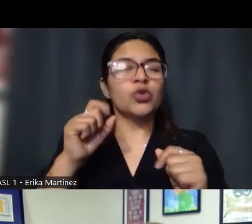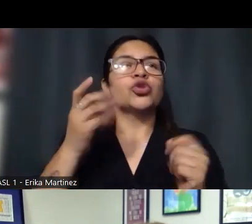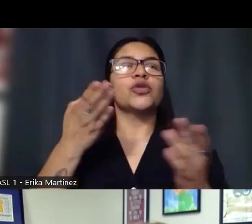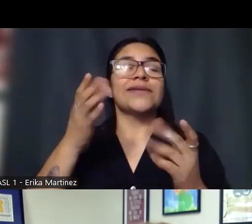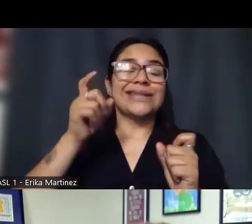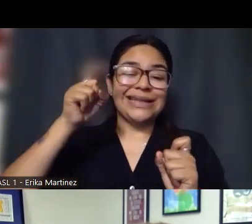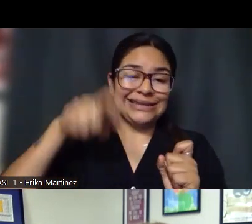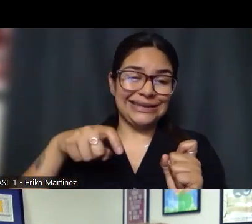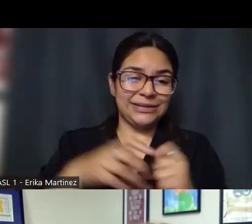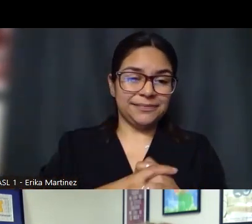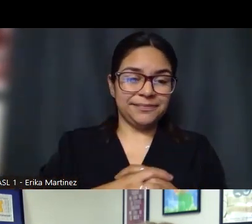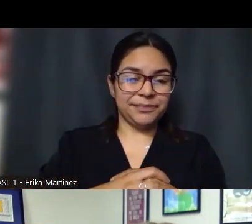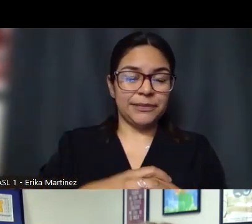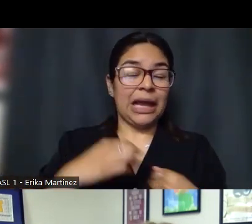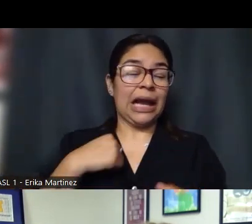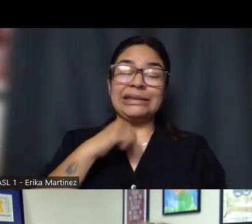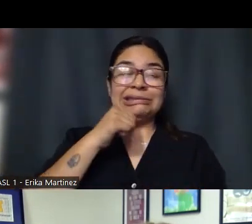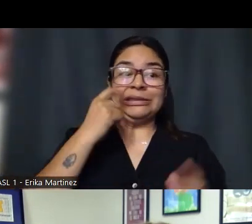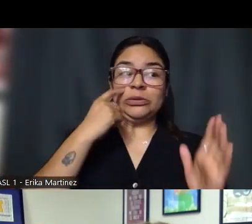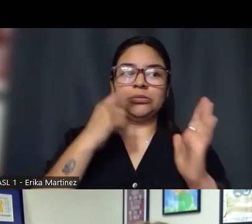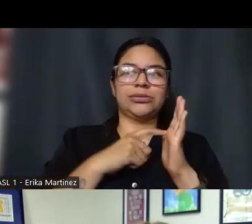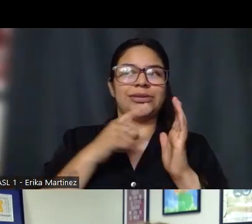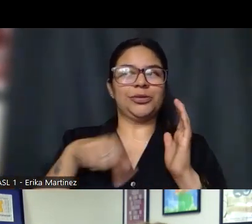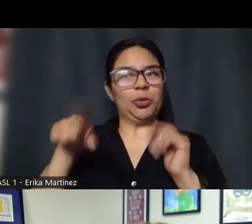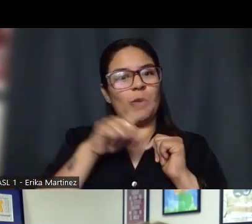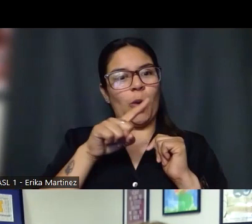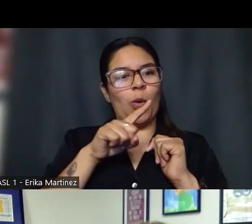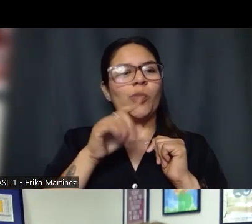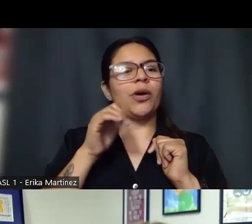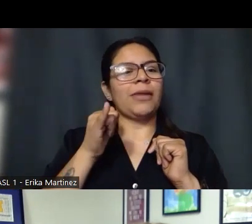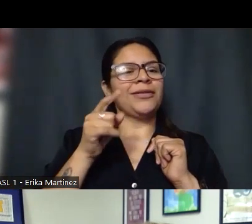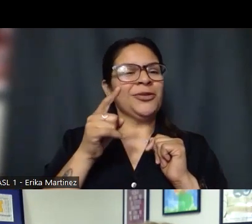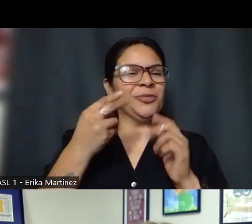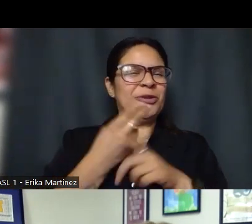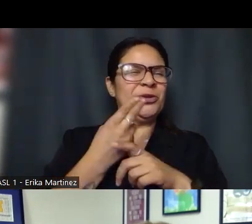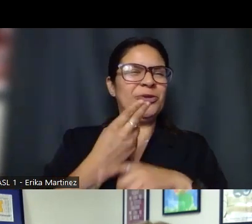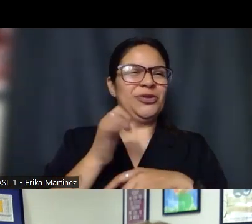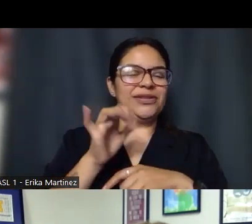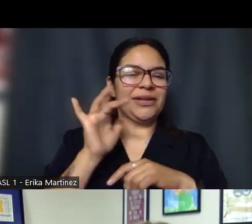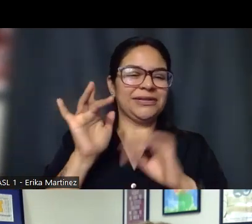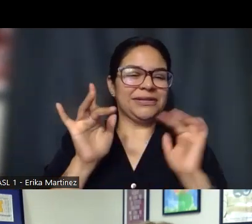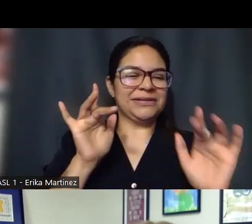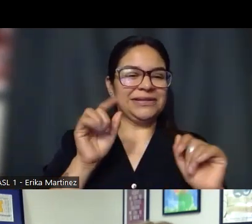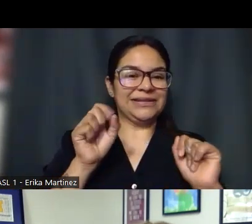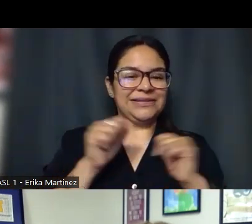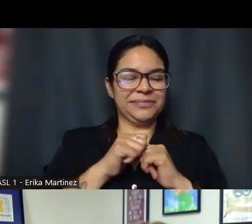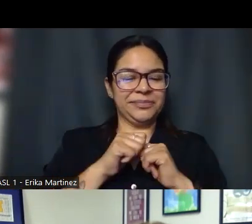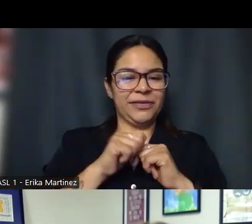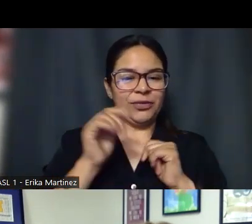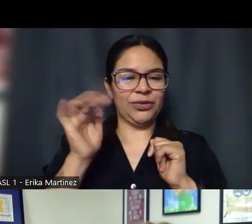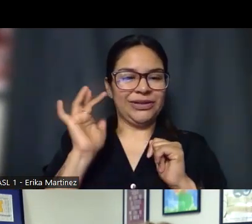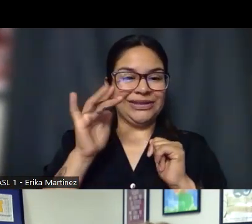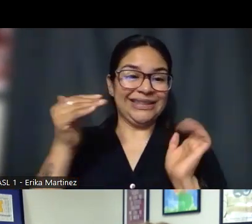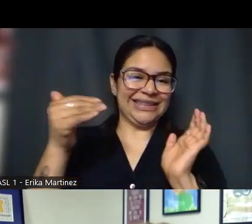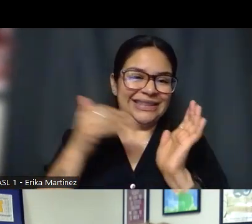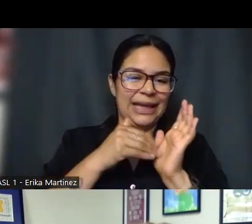need. So I didn't realize that you all would be working the PowerPoint, so there is some animation, so you're going to have to click again to get the